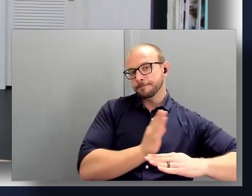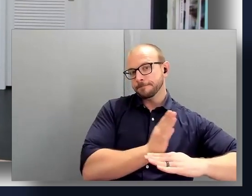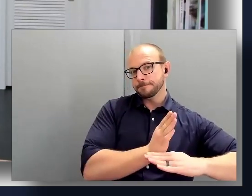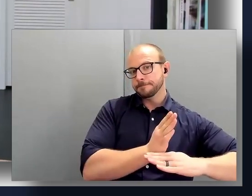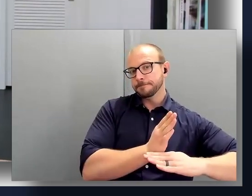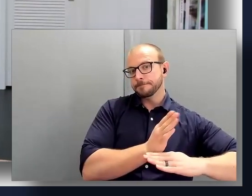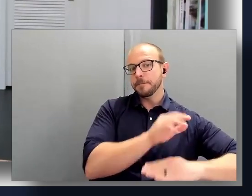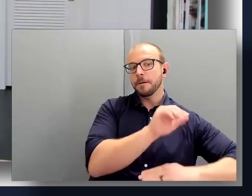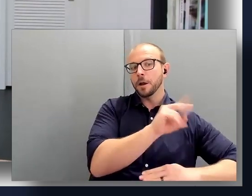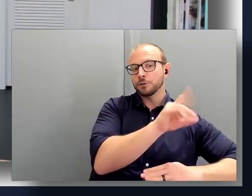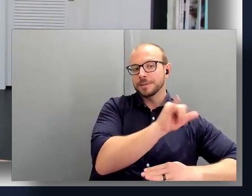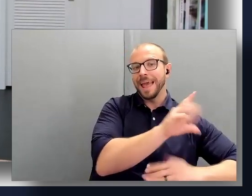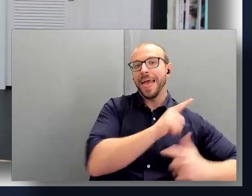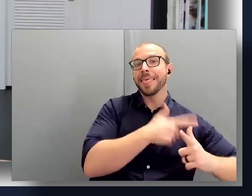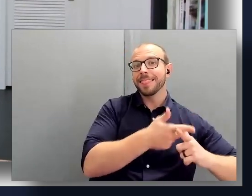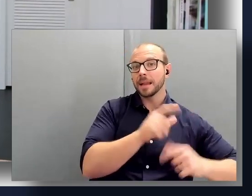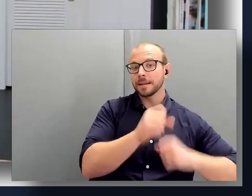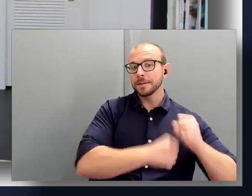considered